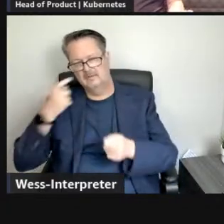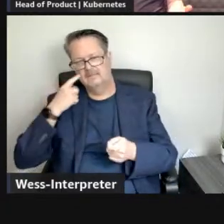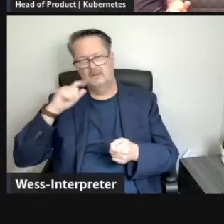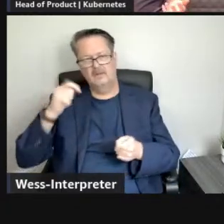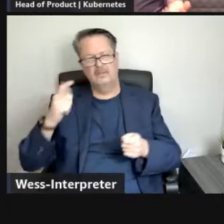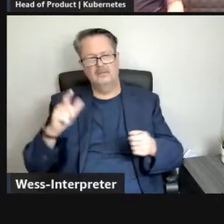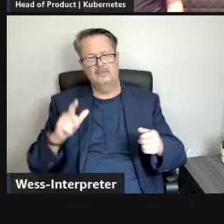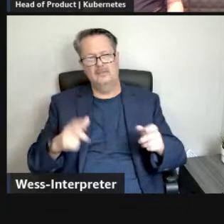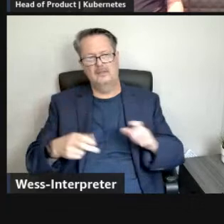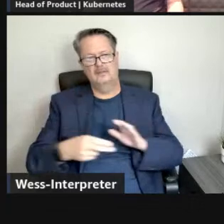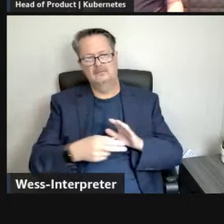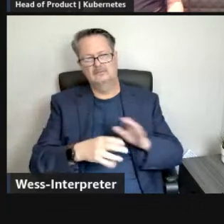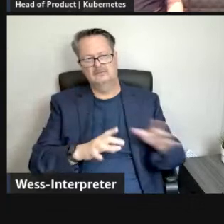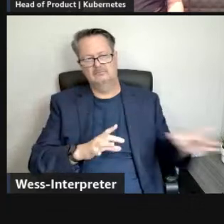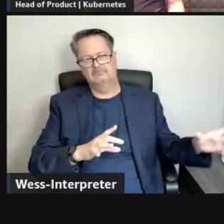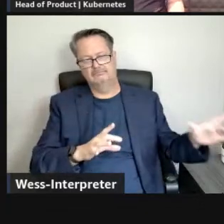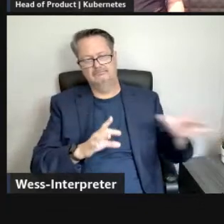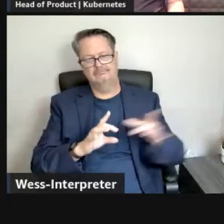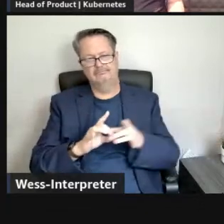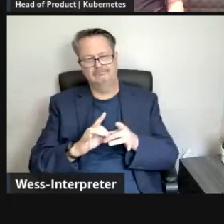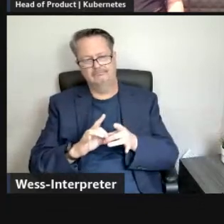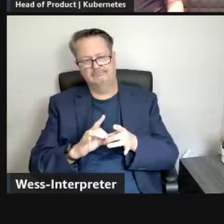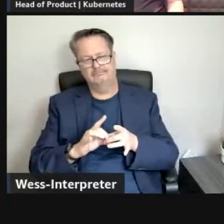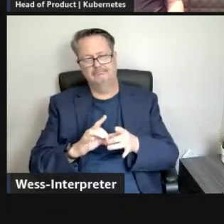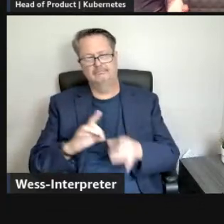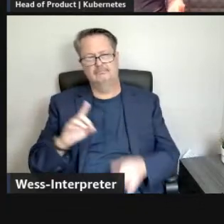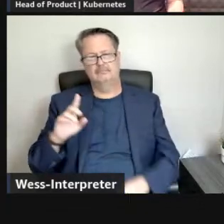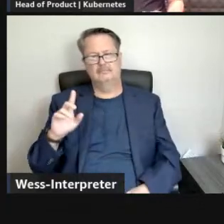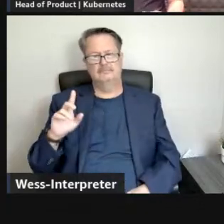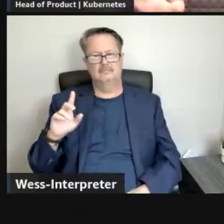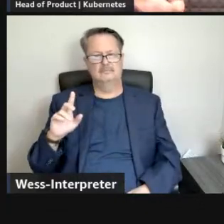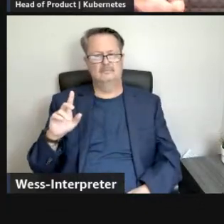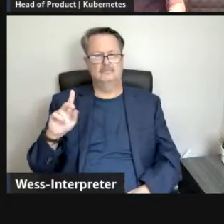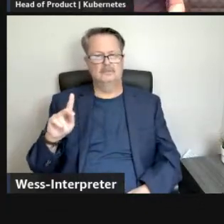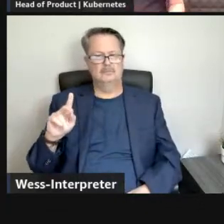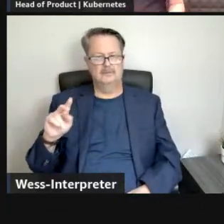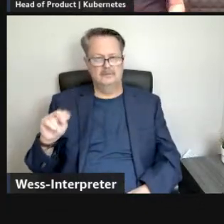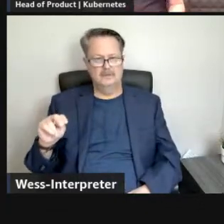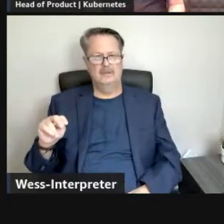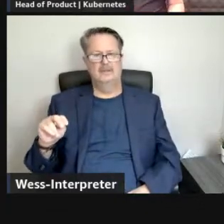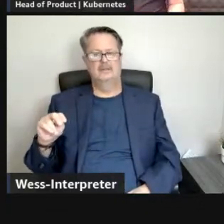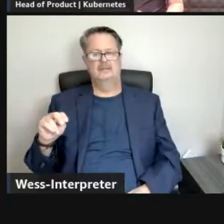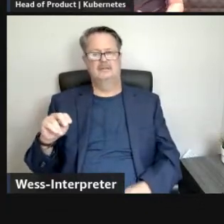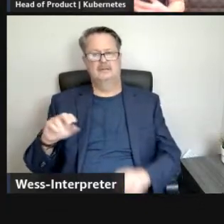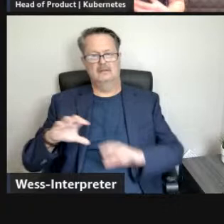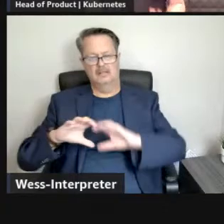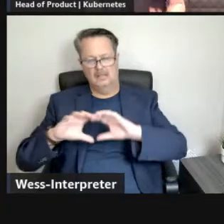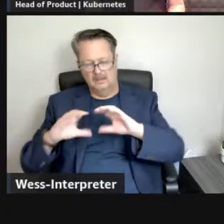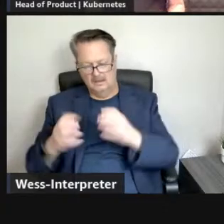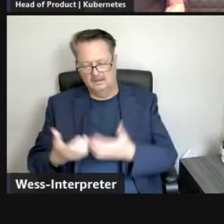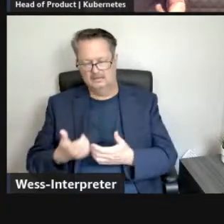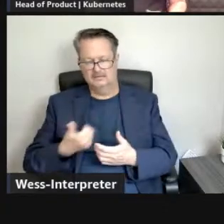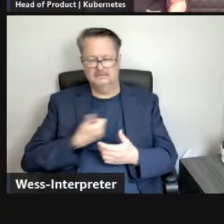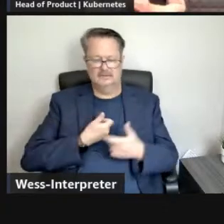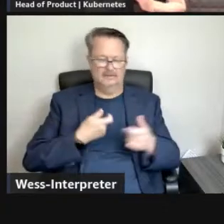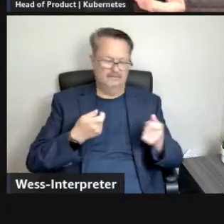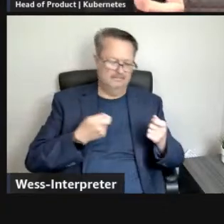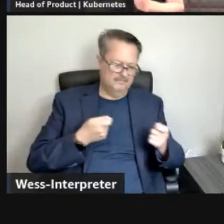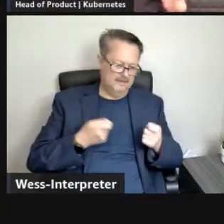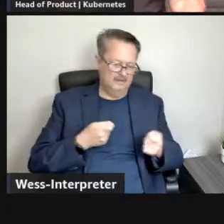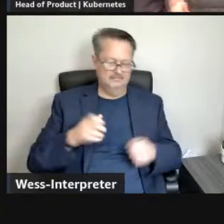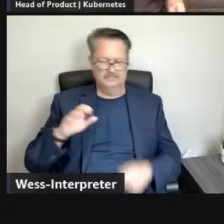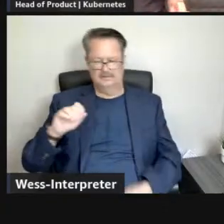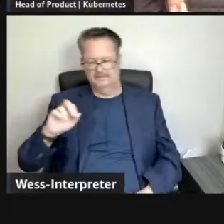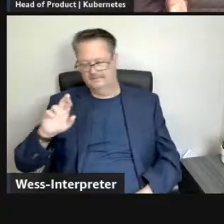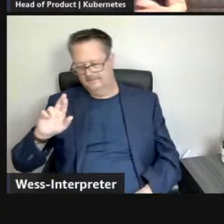the Kubernetes cluster. And so whether you're using managed node groups or using self-managed nodes or you're using Fargate, you